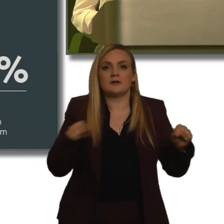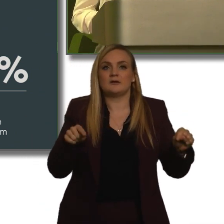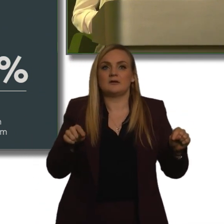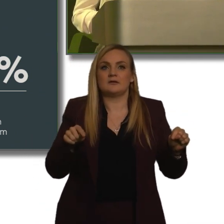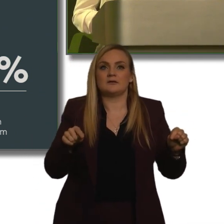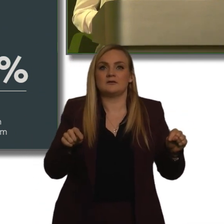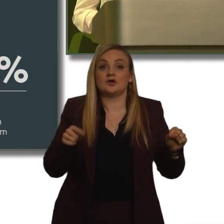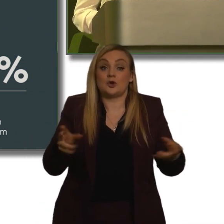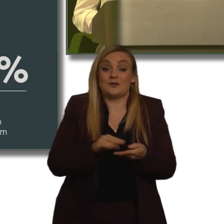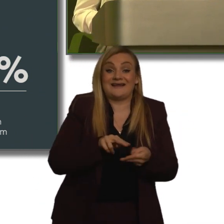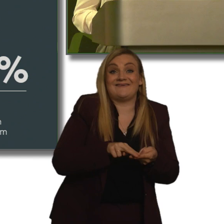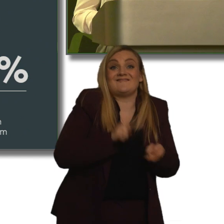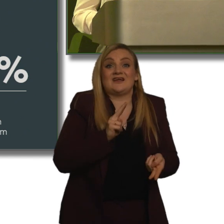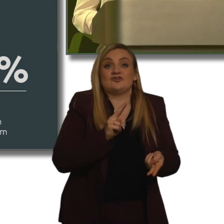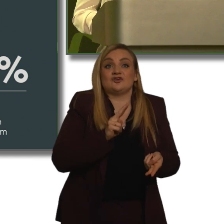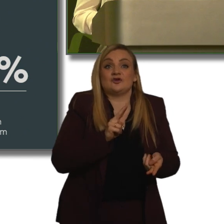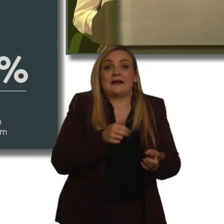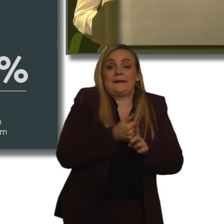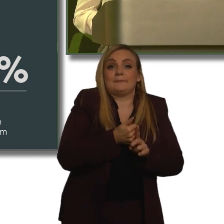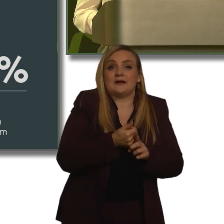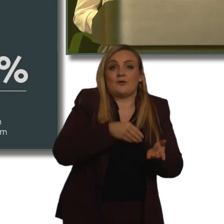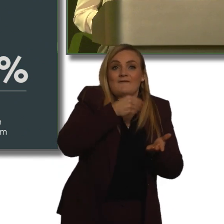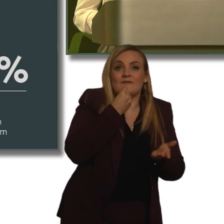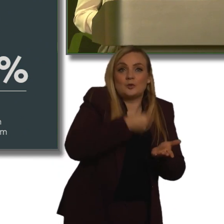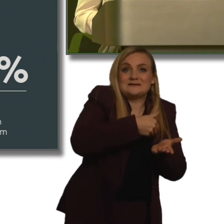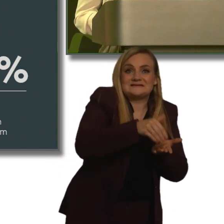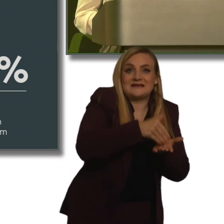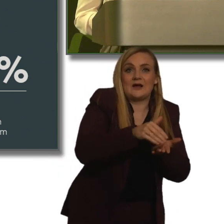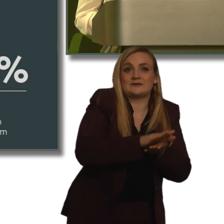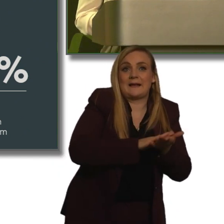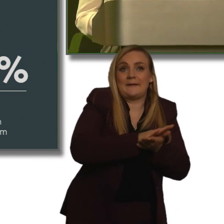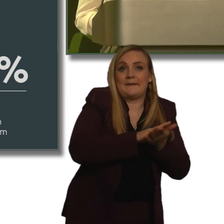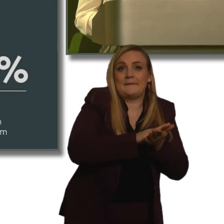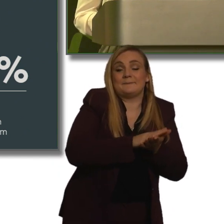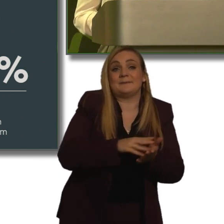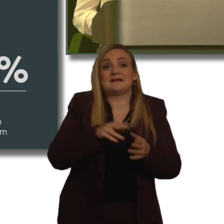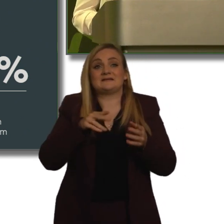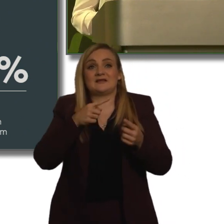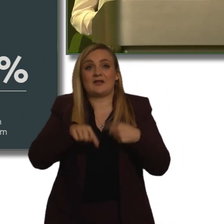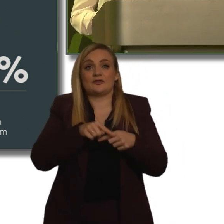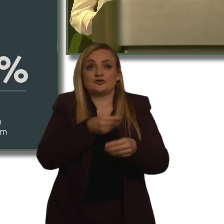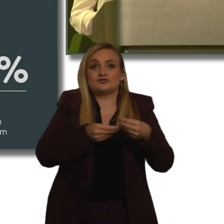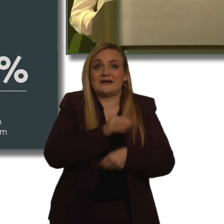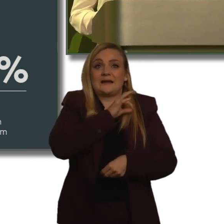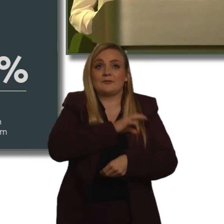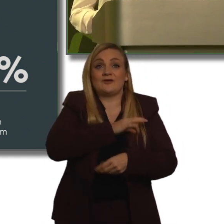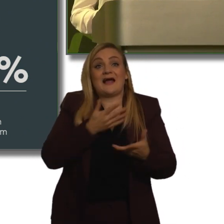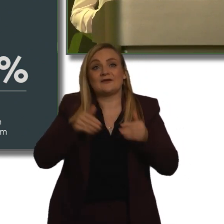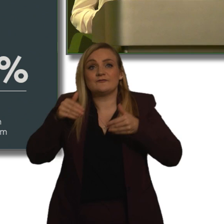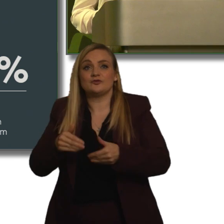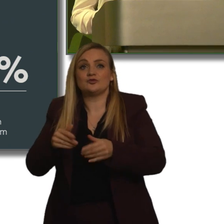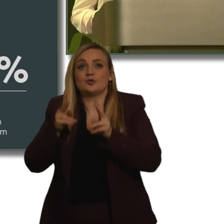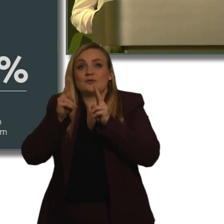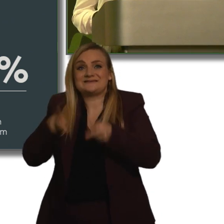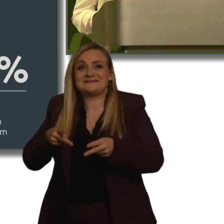inflationary impact on food sales fed through to trading profit, and in funeral, the death rate has continued to decline. This